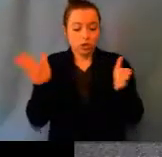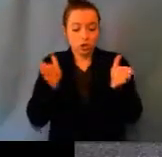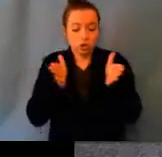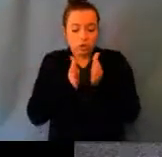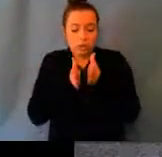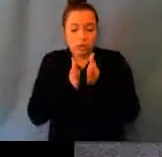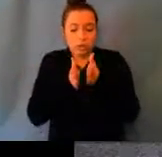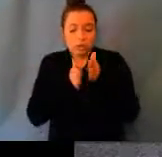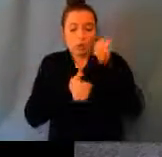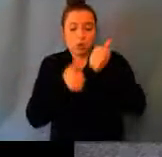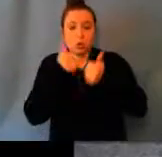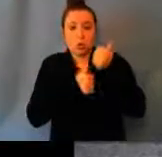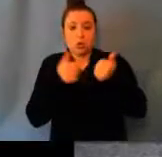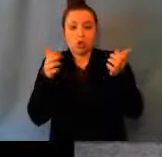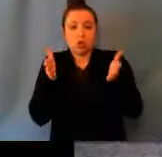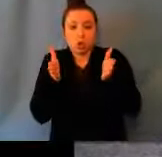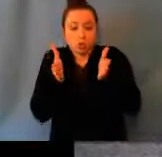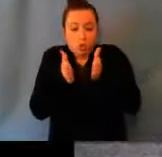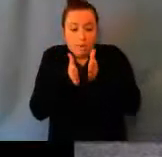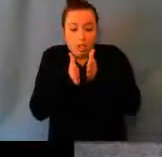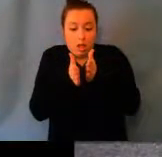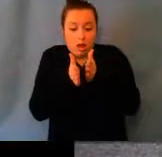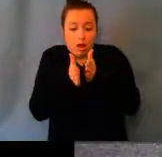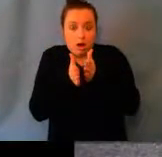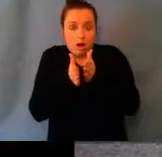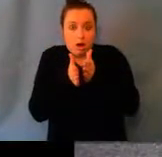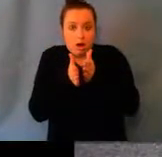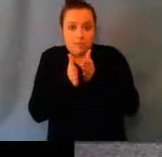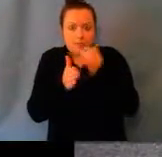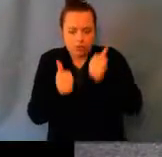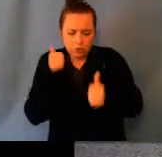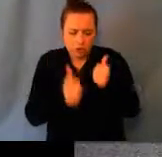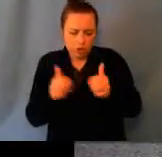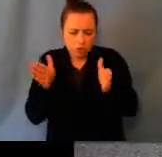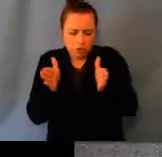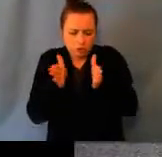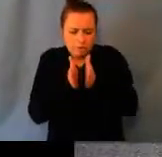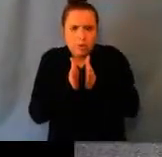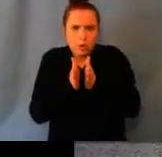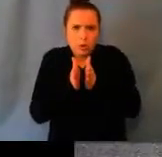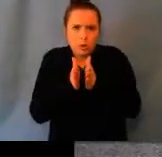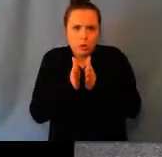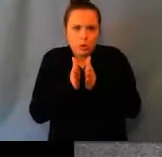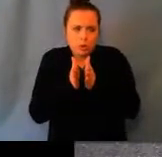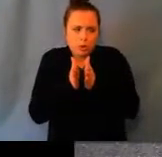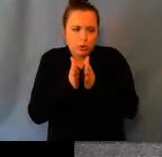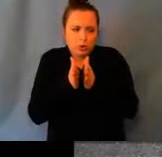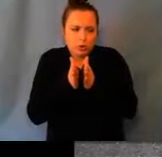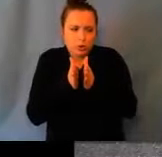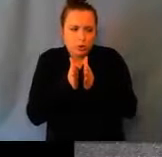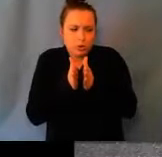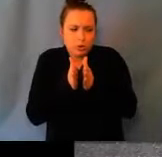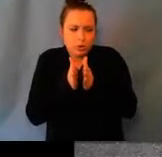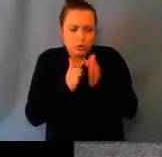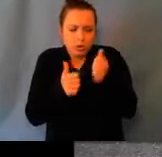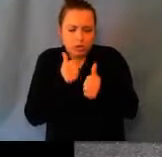the shorter one. Which one of these stops? They're lined